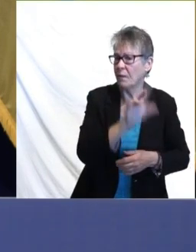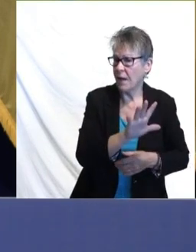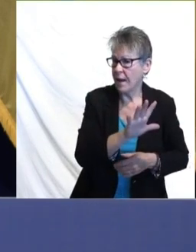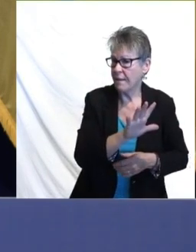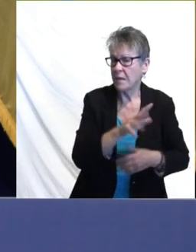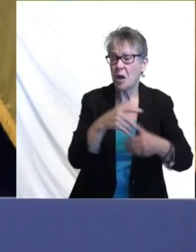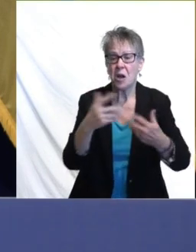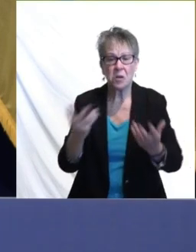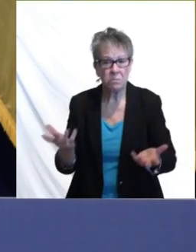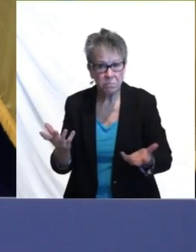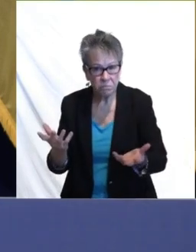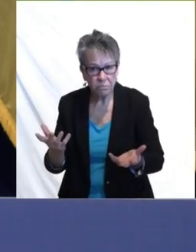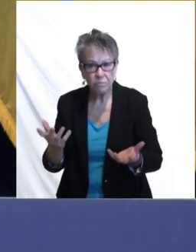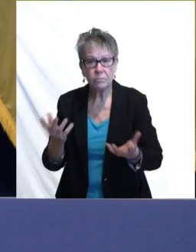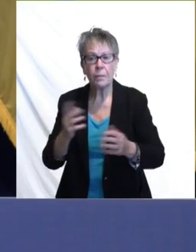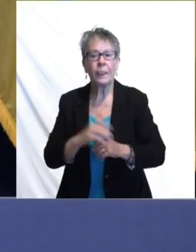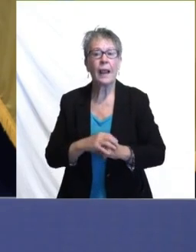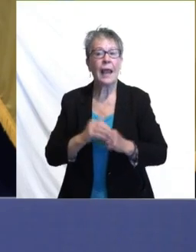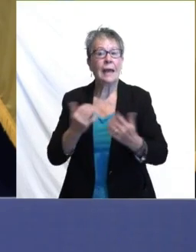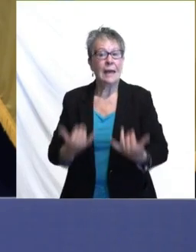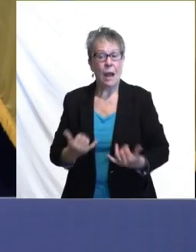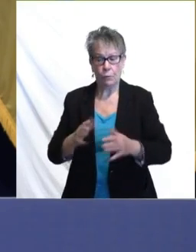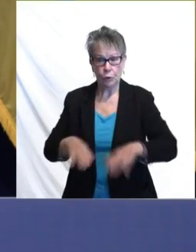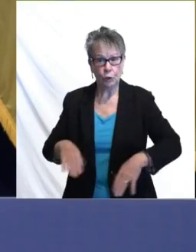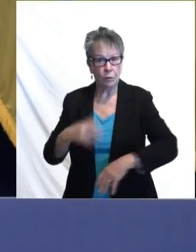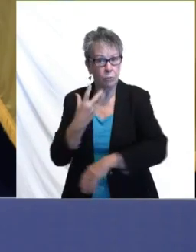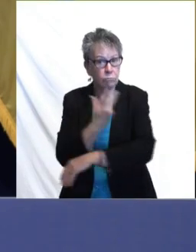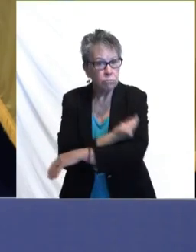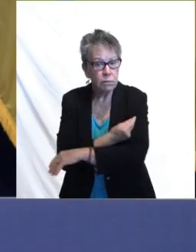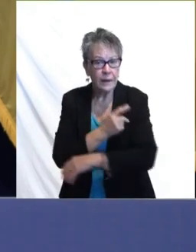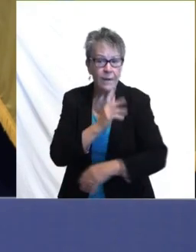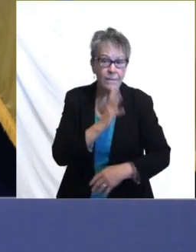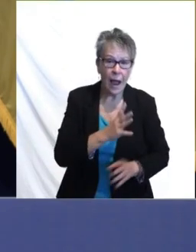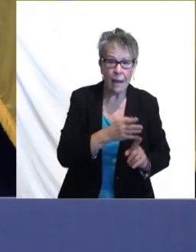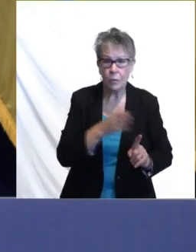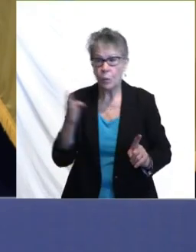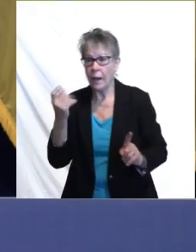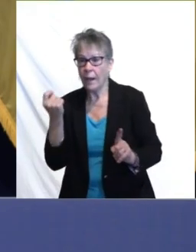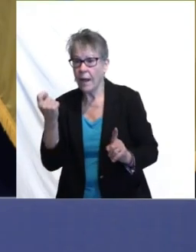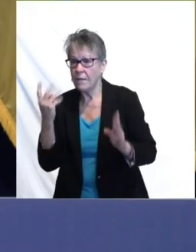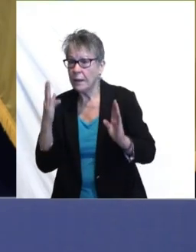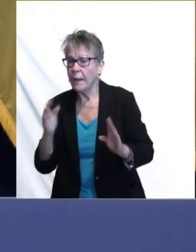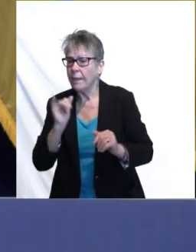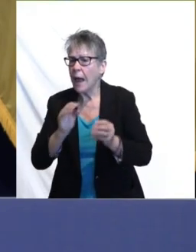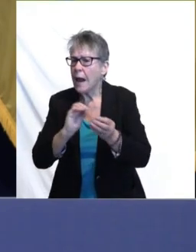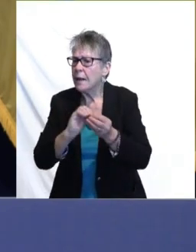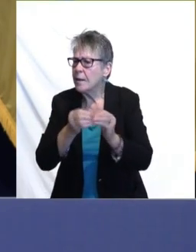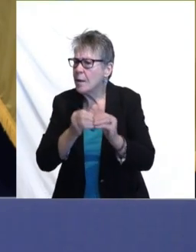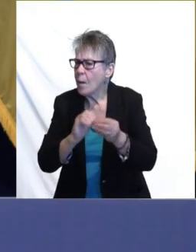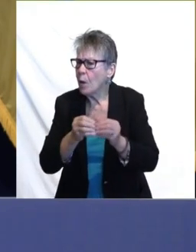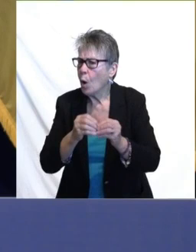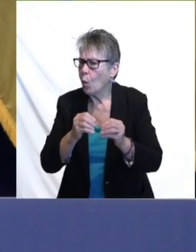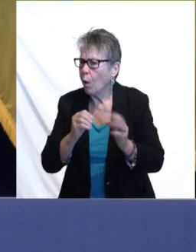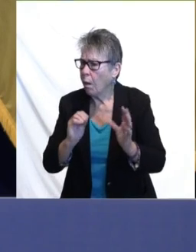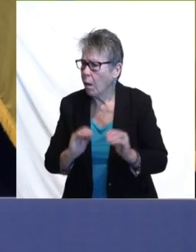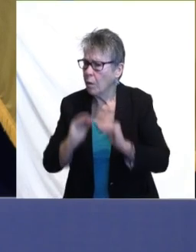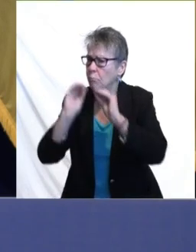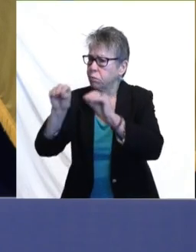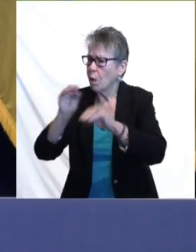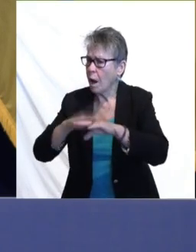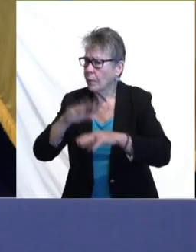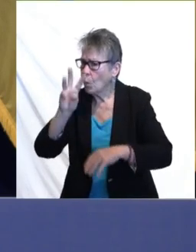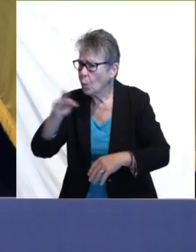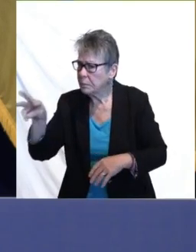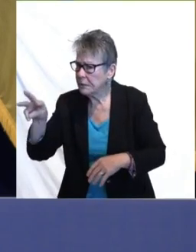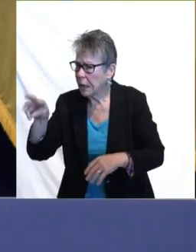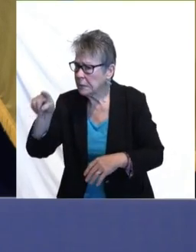5 to 11-year-olds who have received the vaccine be made available on the dashboard? And lastly, where are the 5 new